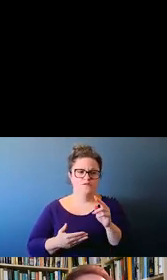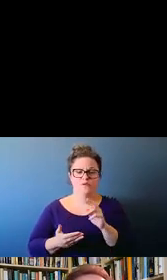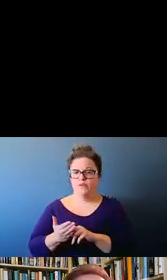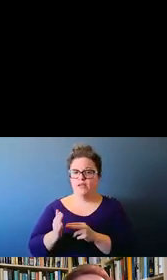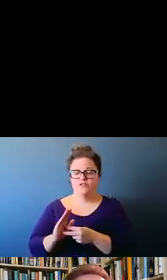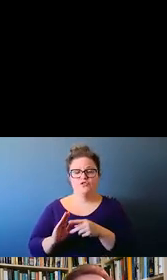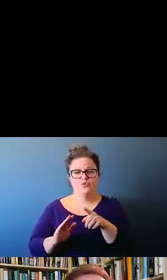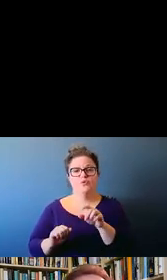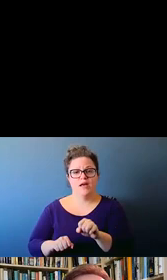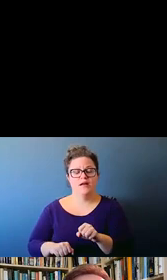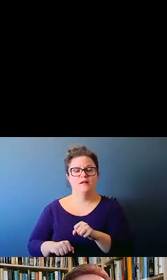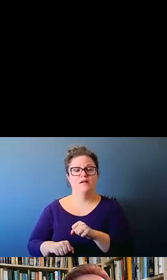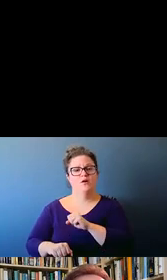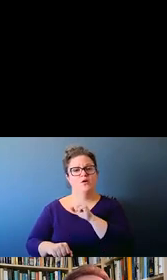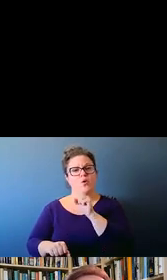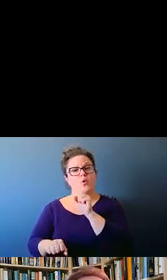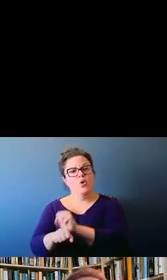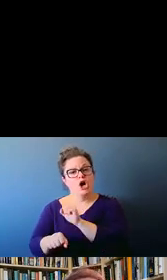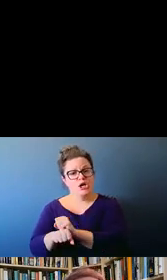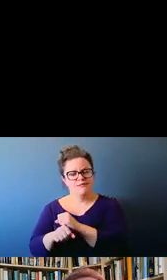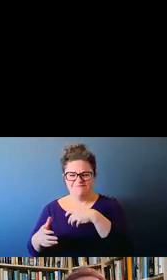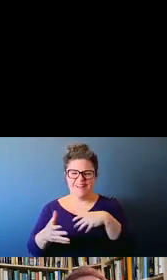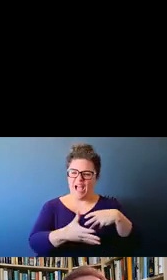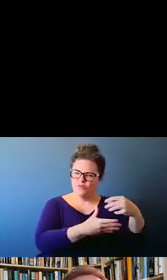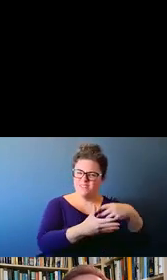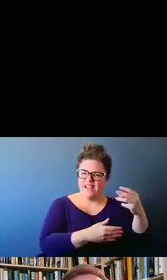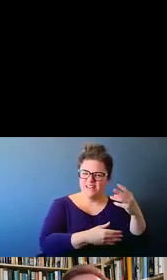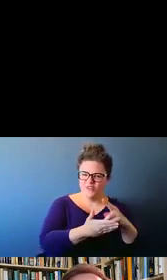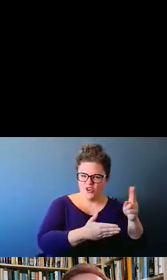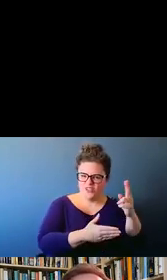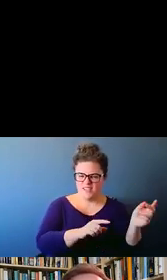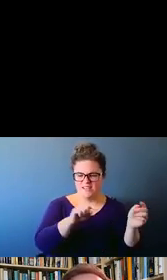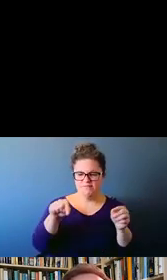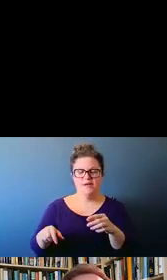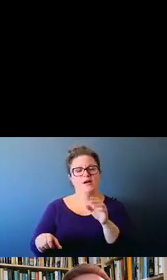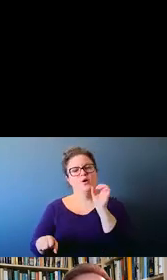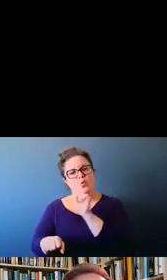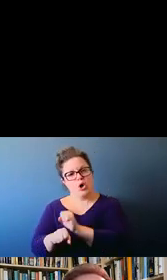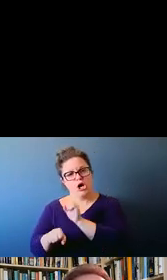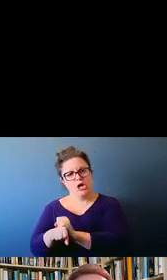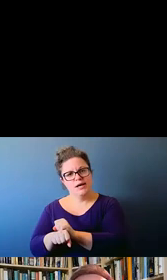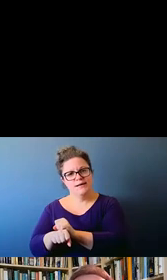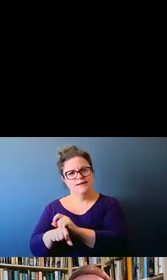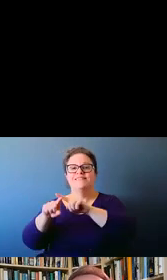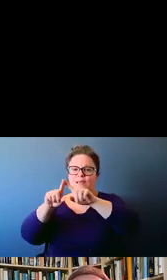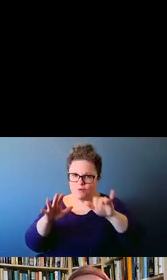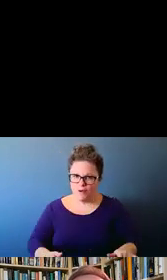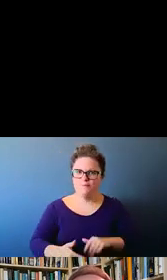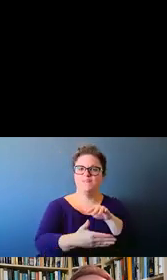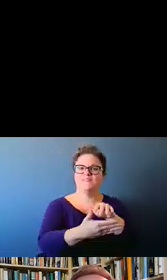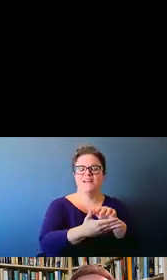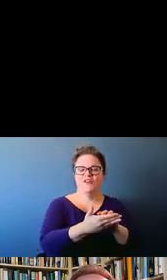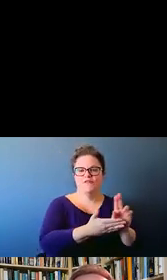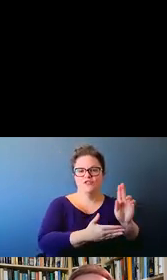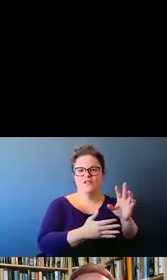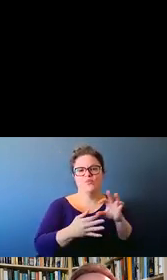work outside of the university with your ongoing studies at the university. We also